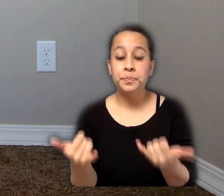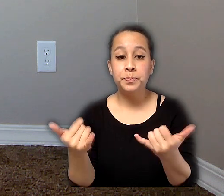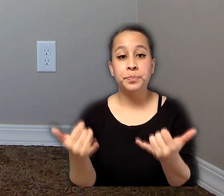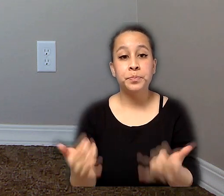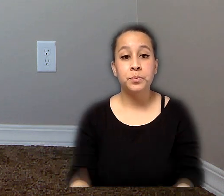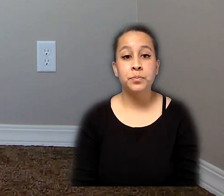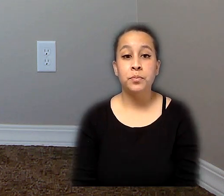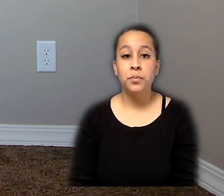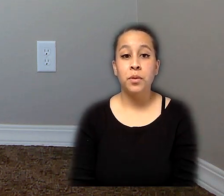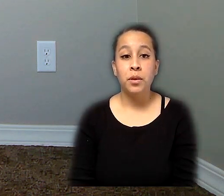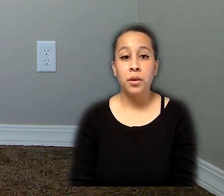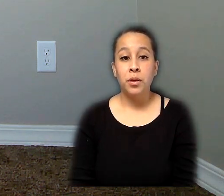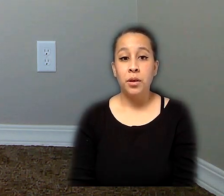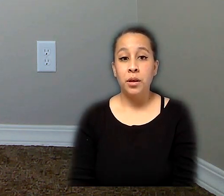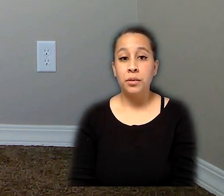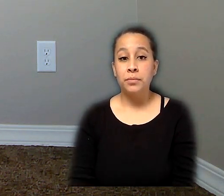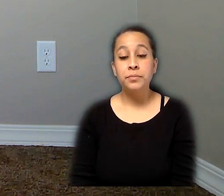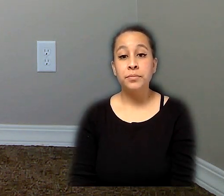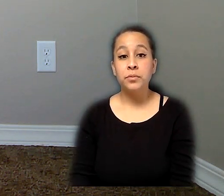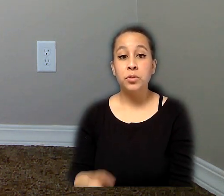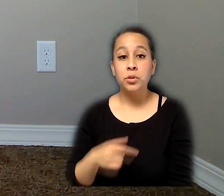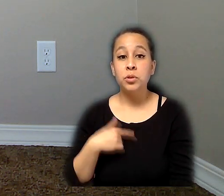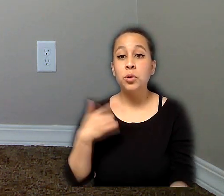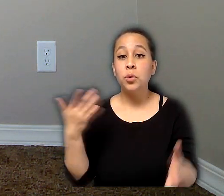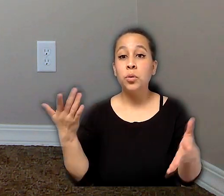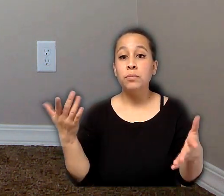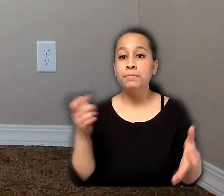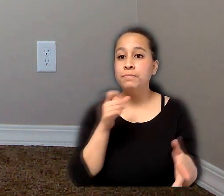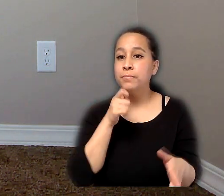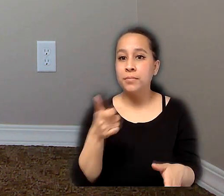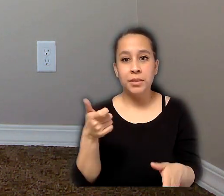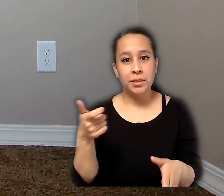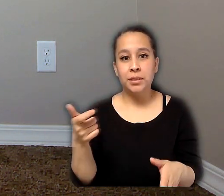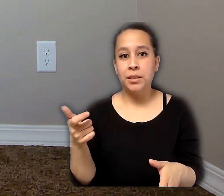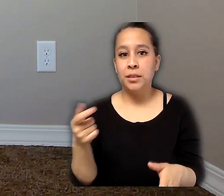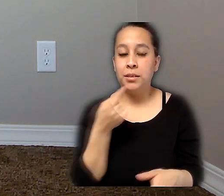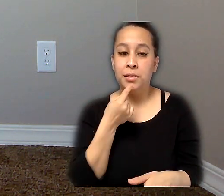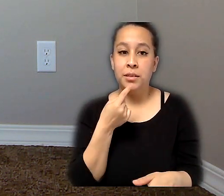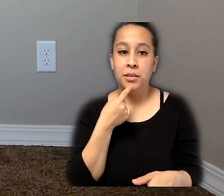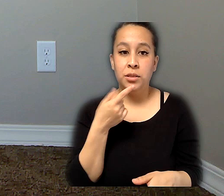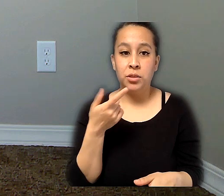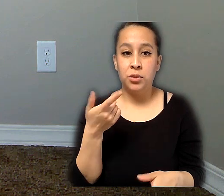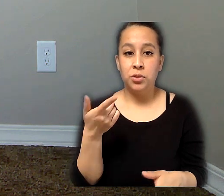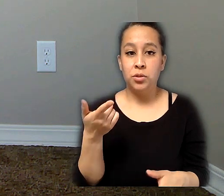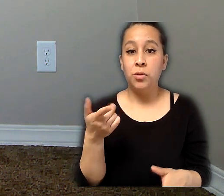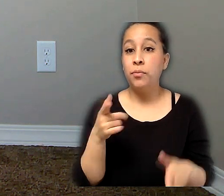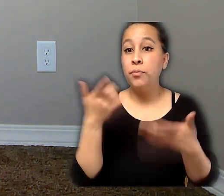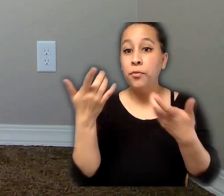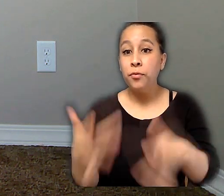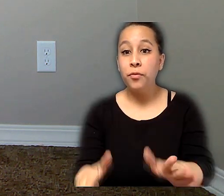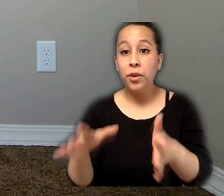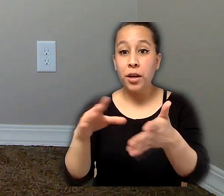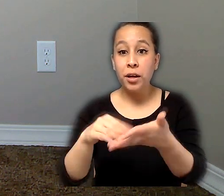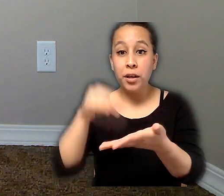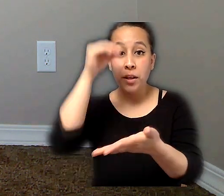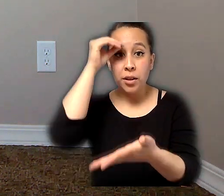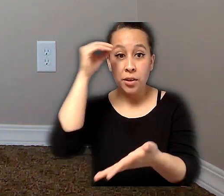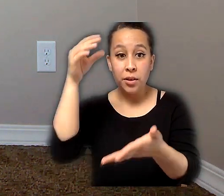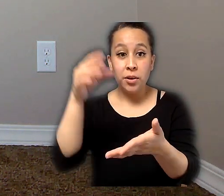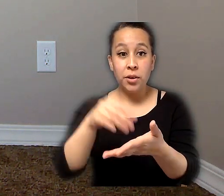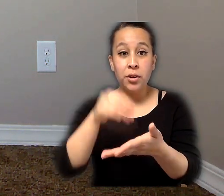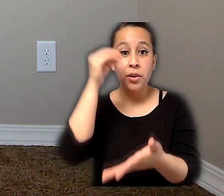we do, what I didn't go over, is what comes right before this. We already learned it, so no need to go back. We learn it